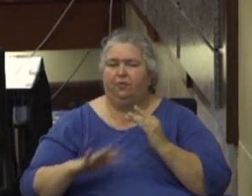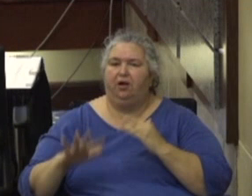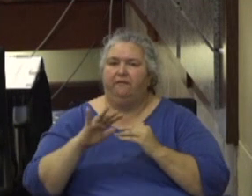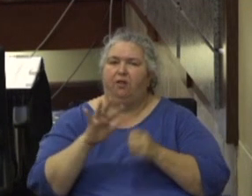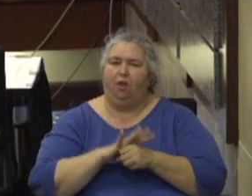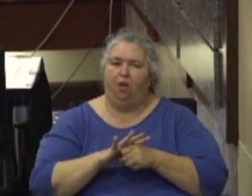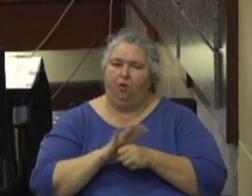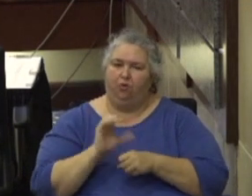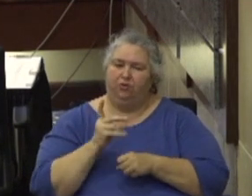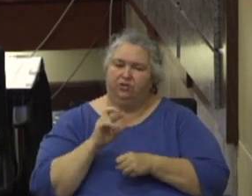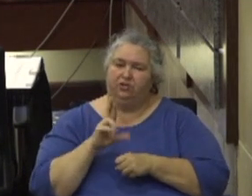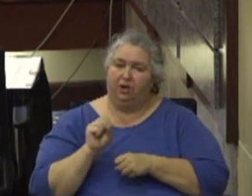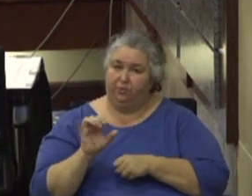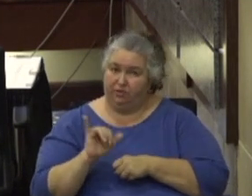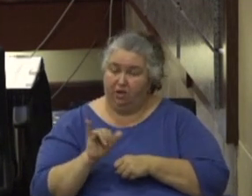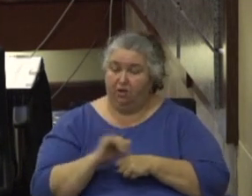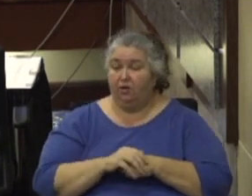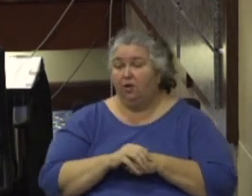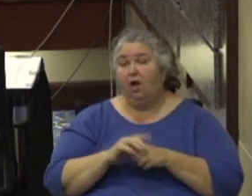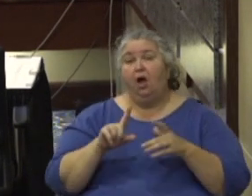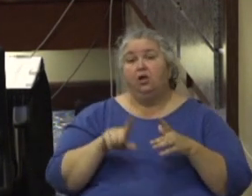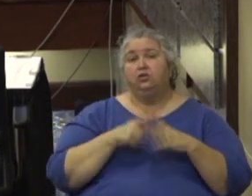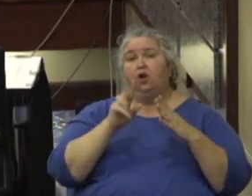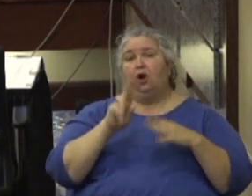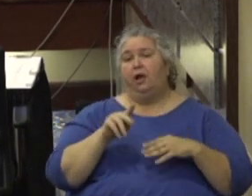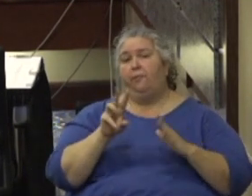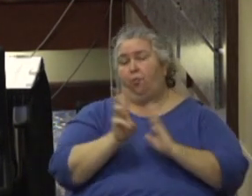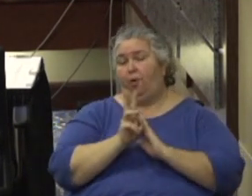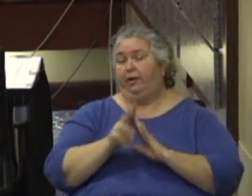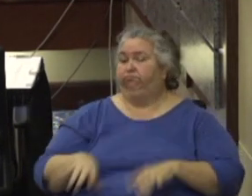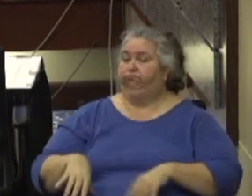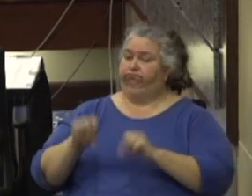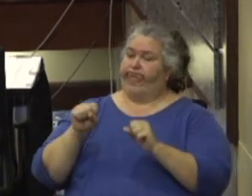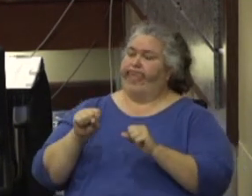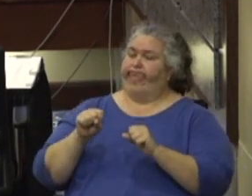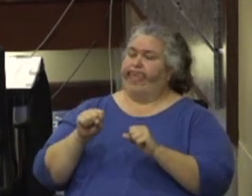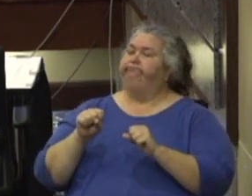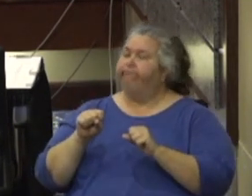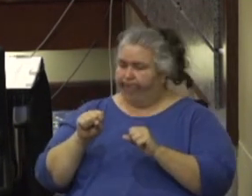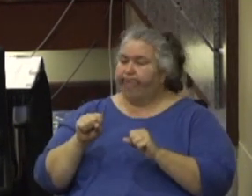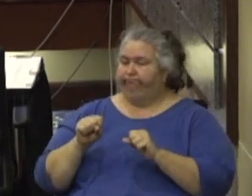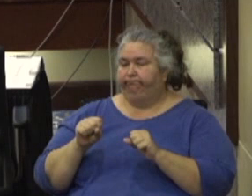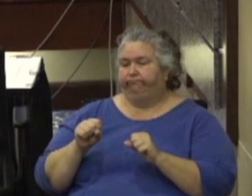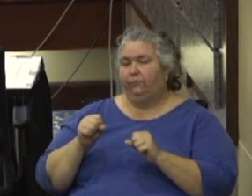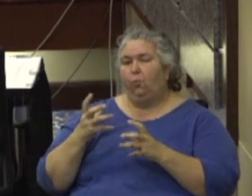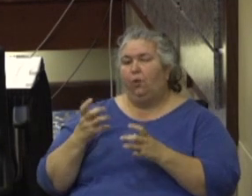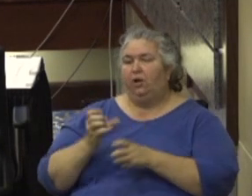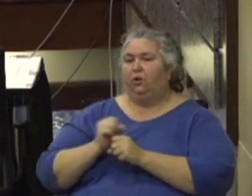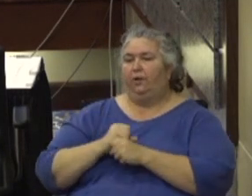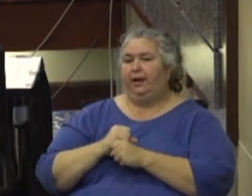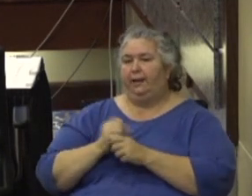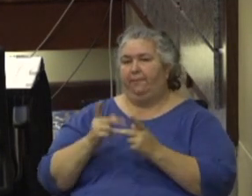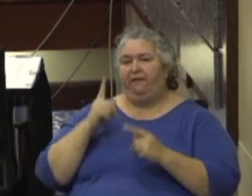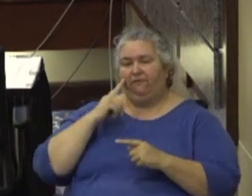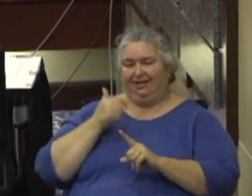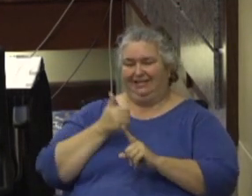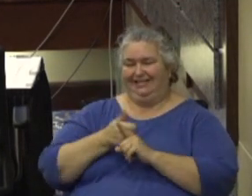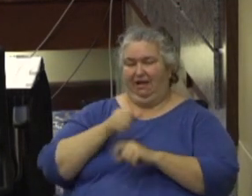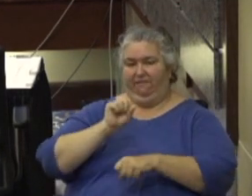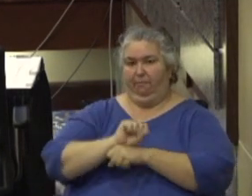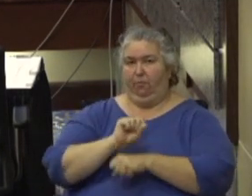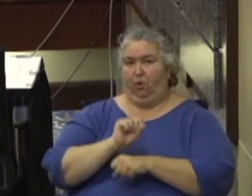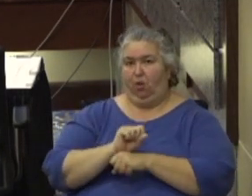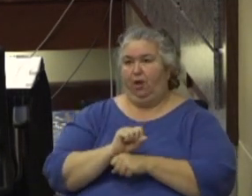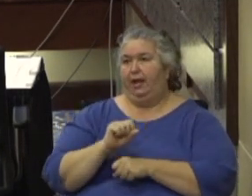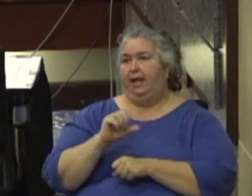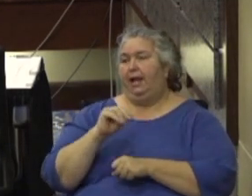as well. Startup Waco took the initiative to really create a place for self-employed and gig